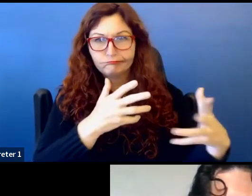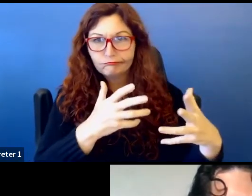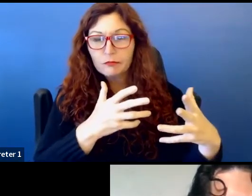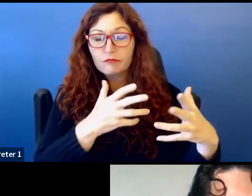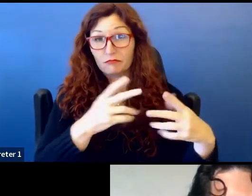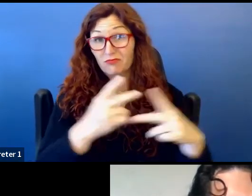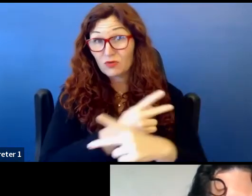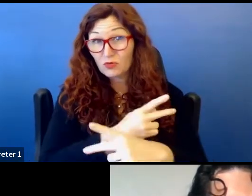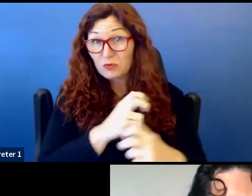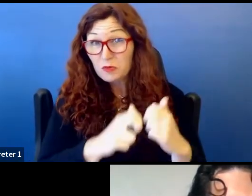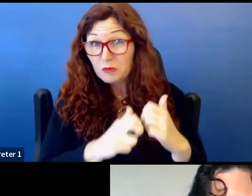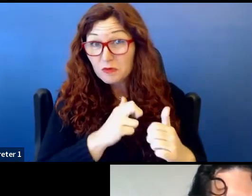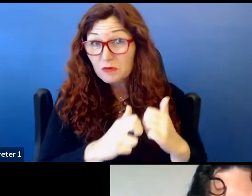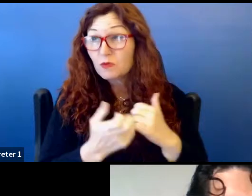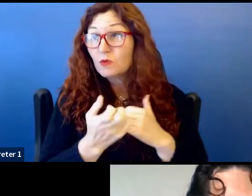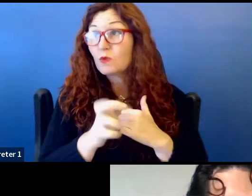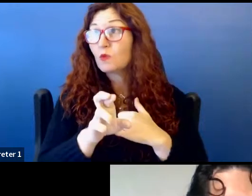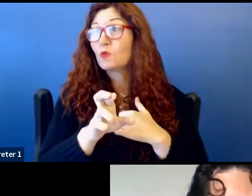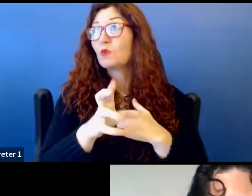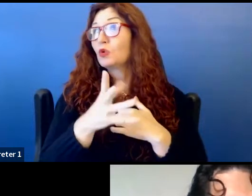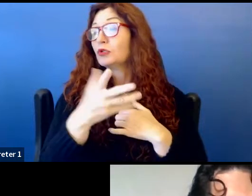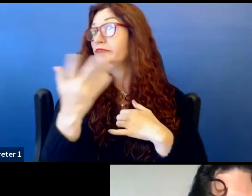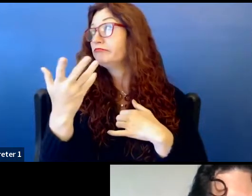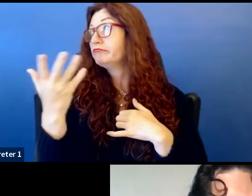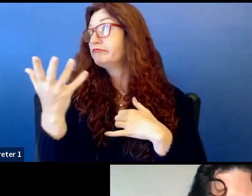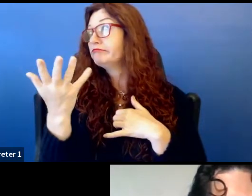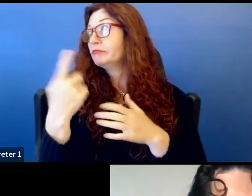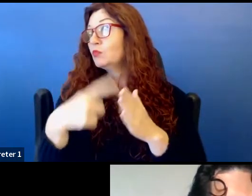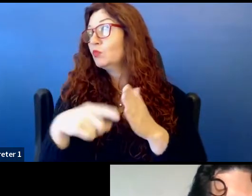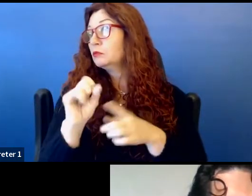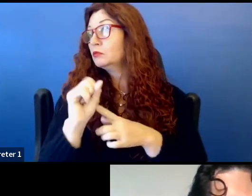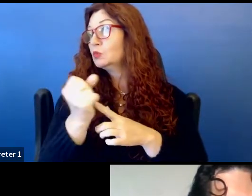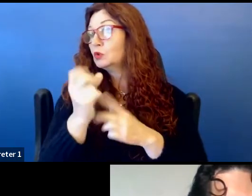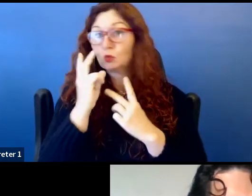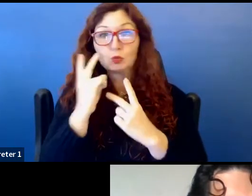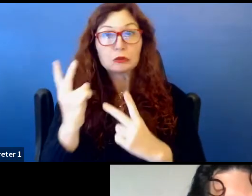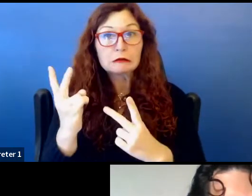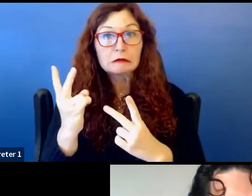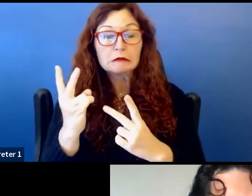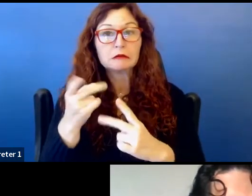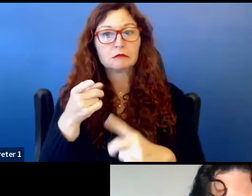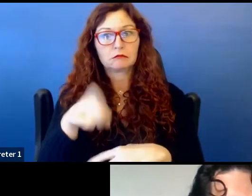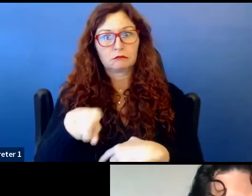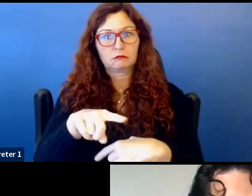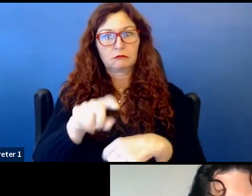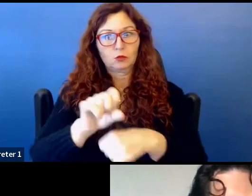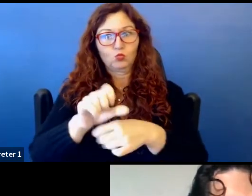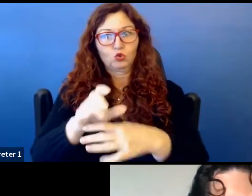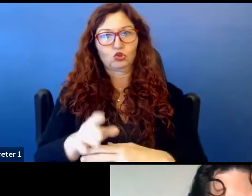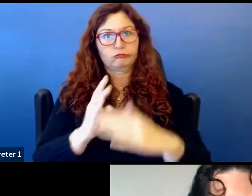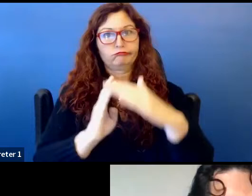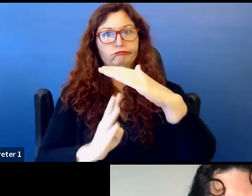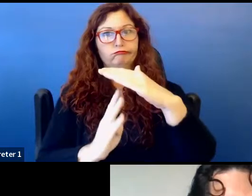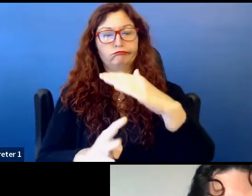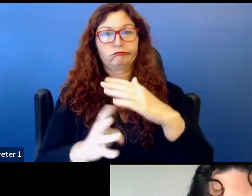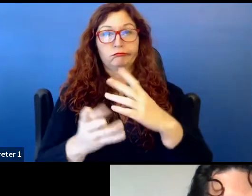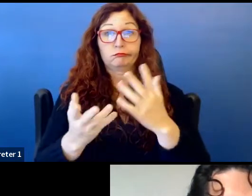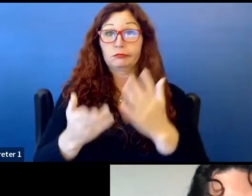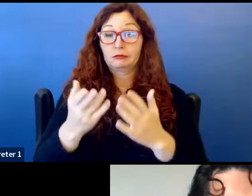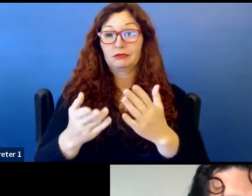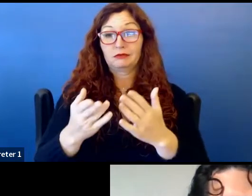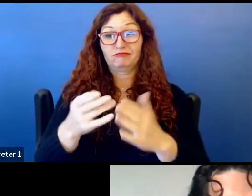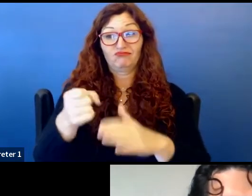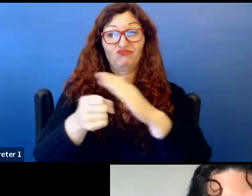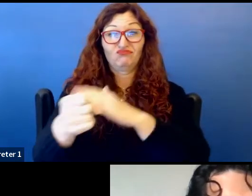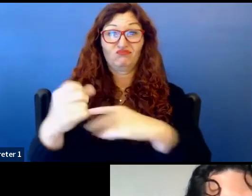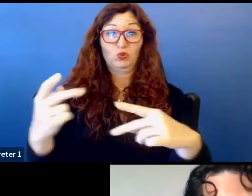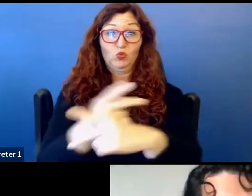or whether there are situations in which immigrant workers are exposed to safety hazards